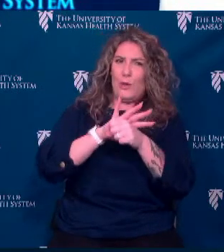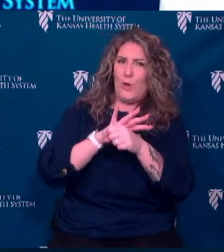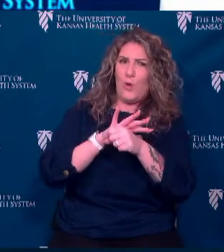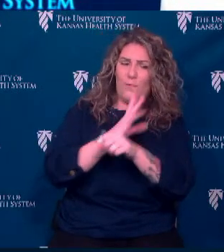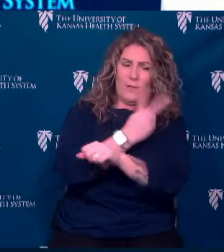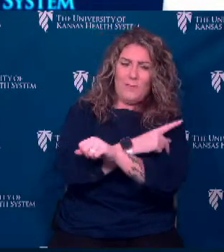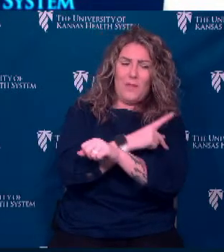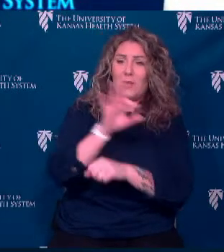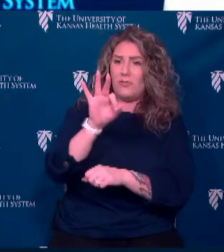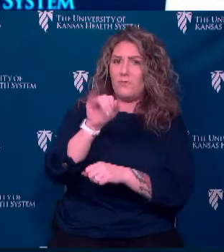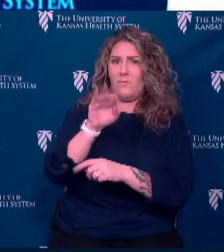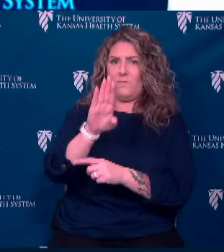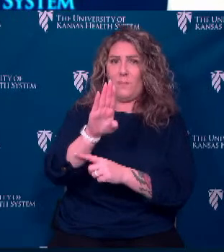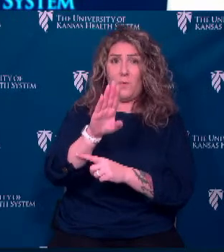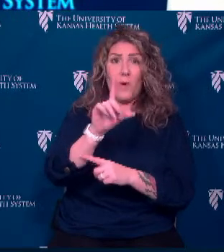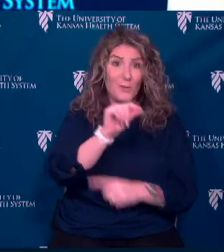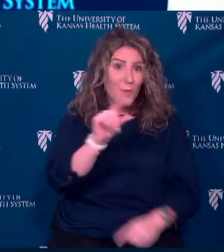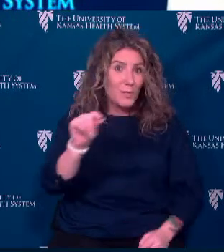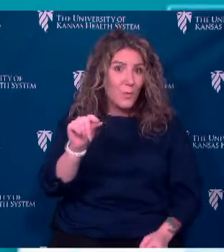of 2020?